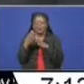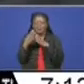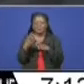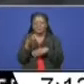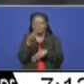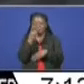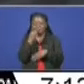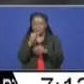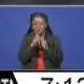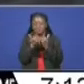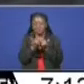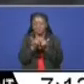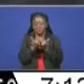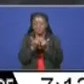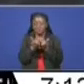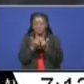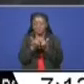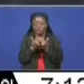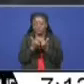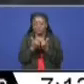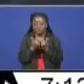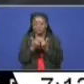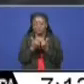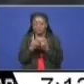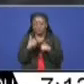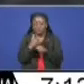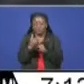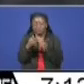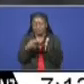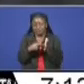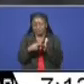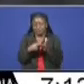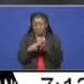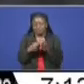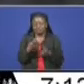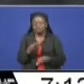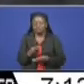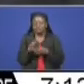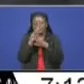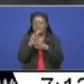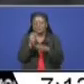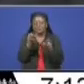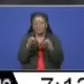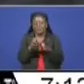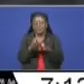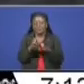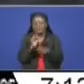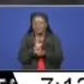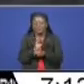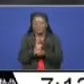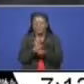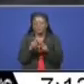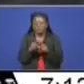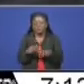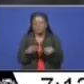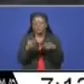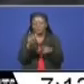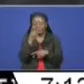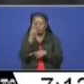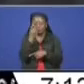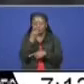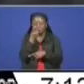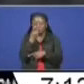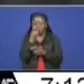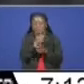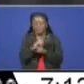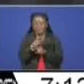to initiate this relief effort to provide oral care to a lot of our hurricane victims. As a result of